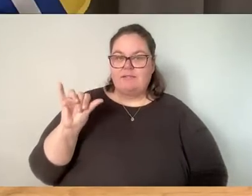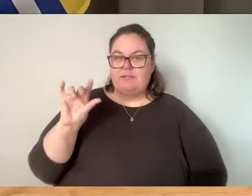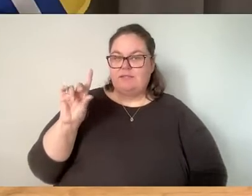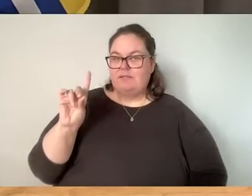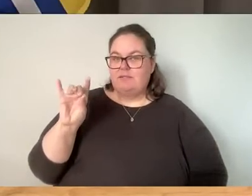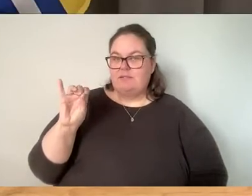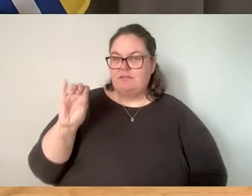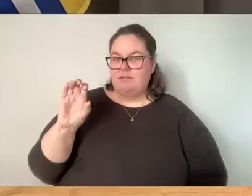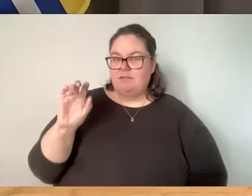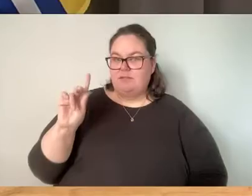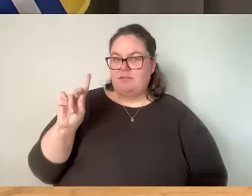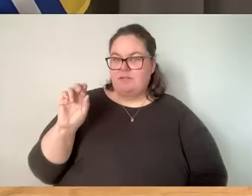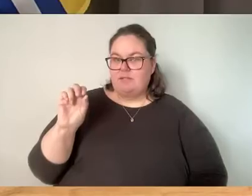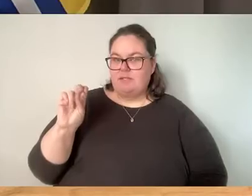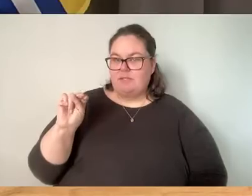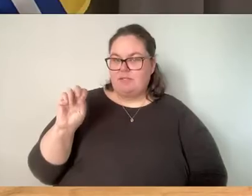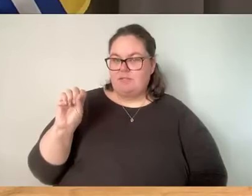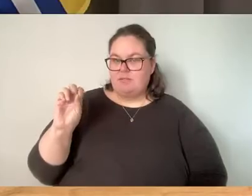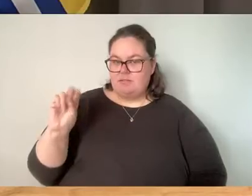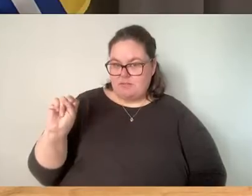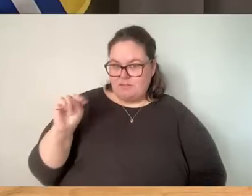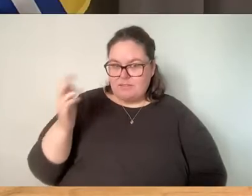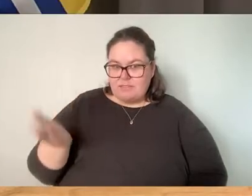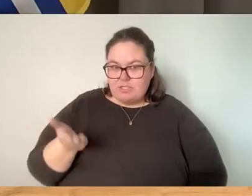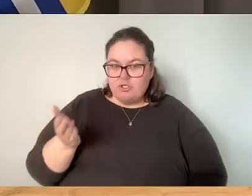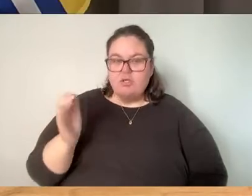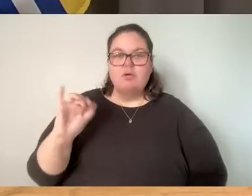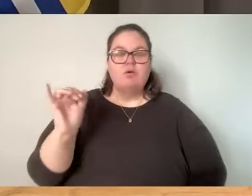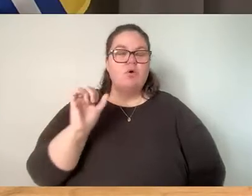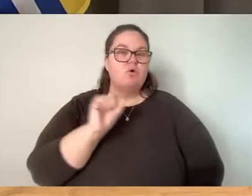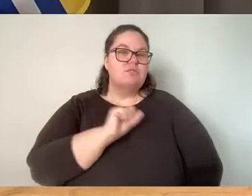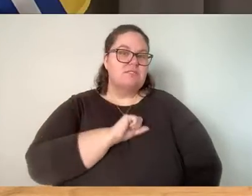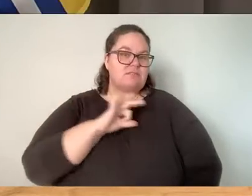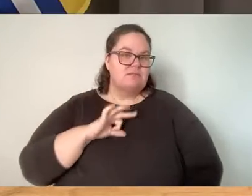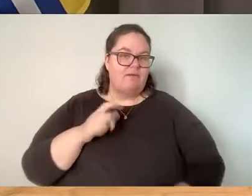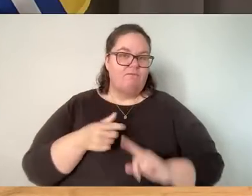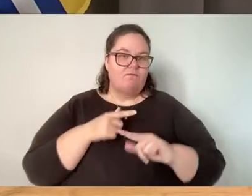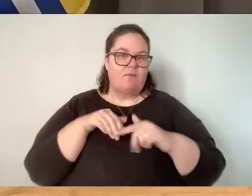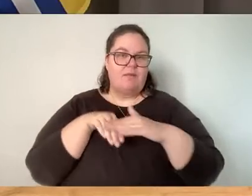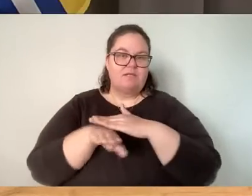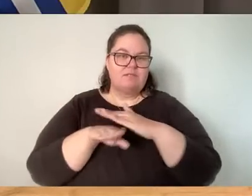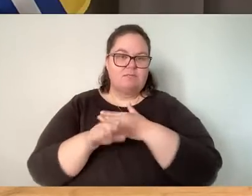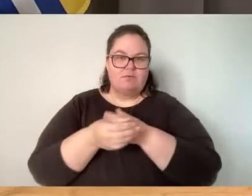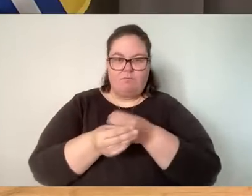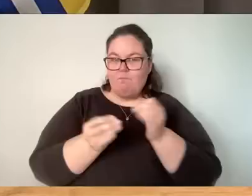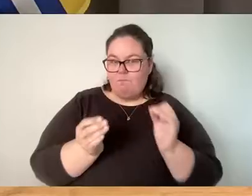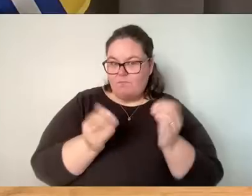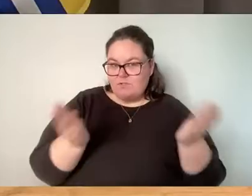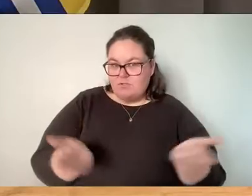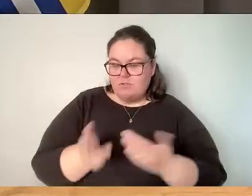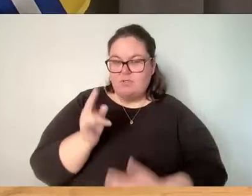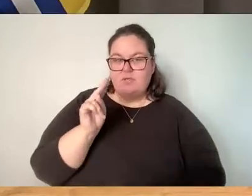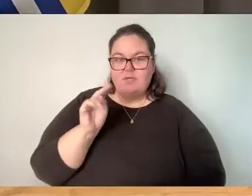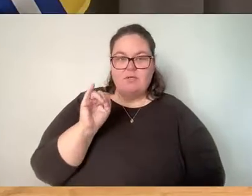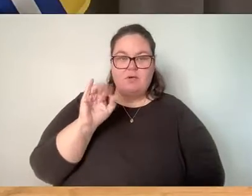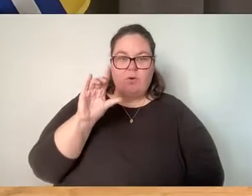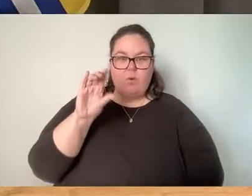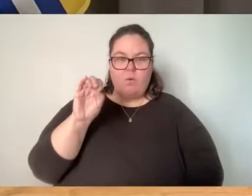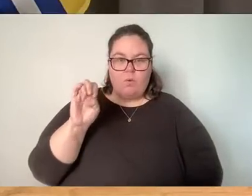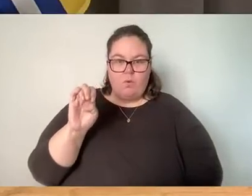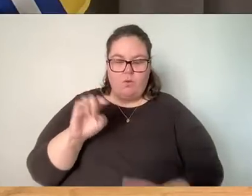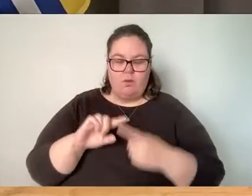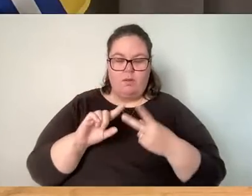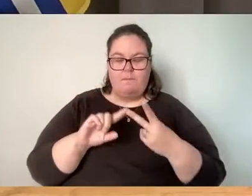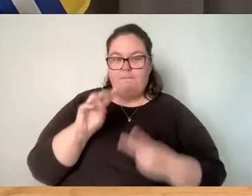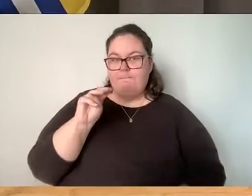us. And also we have employees of the Accessibility Office, Nicole Desaulniers and Melissa Candy, who